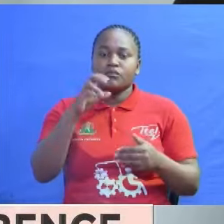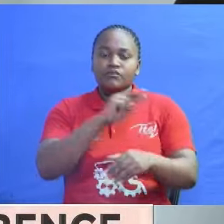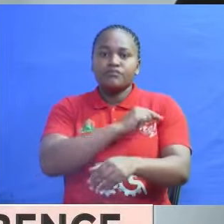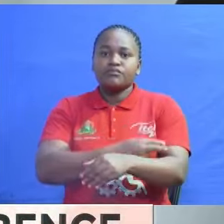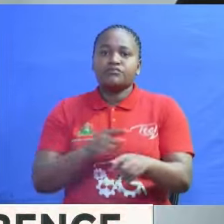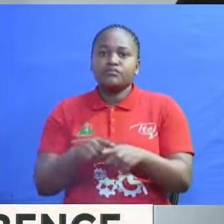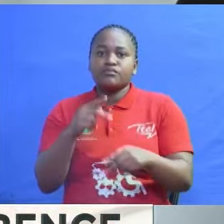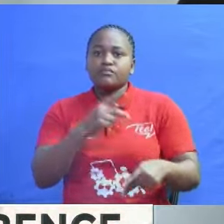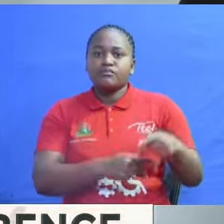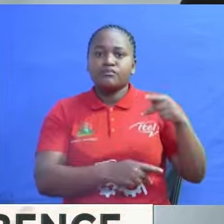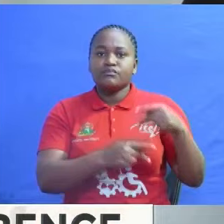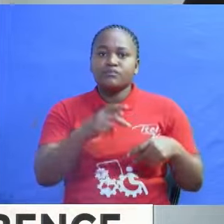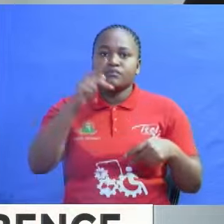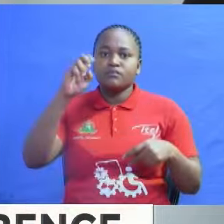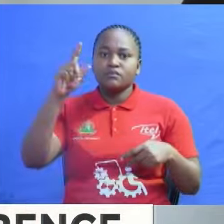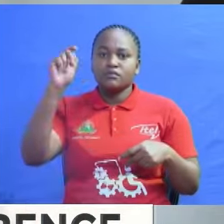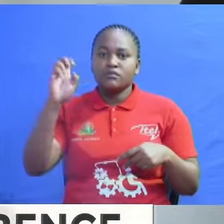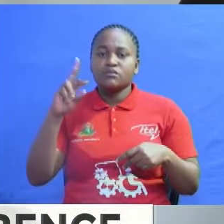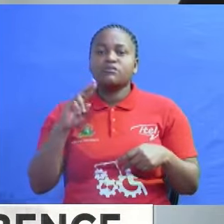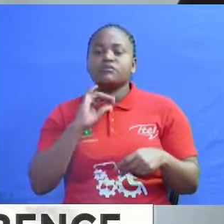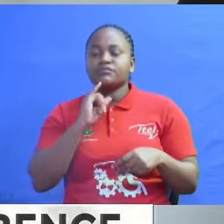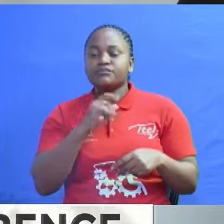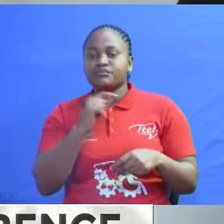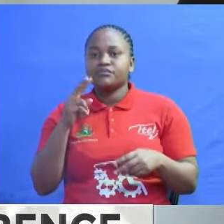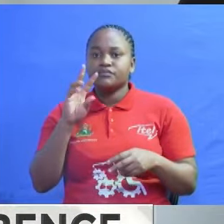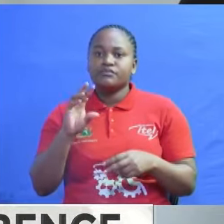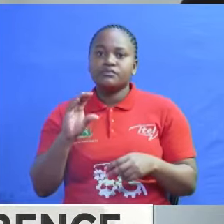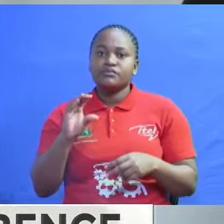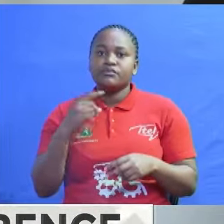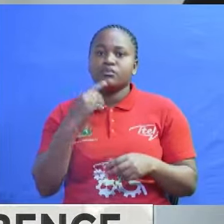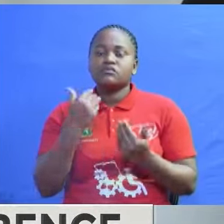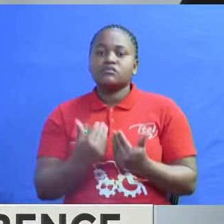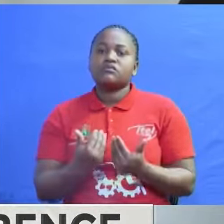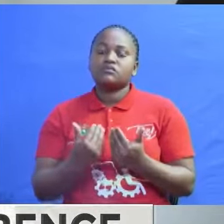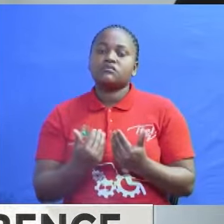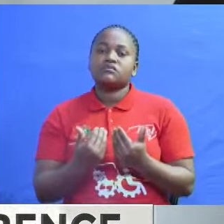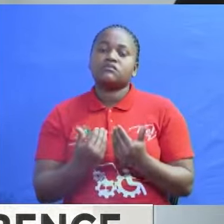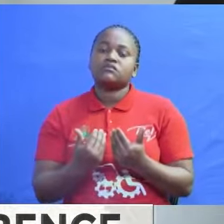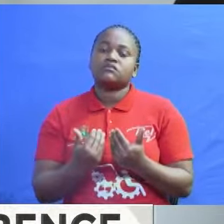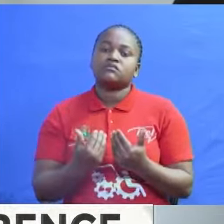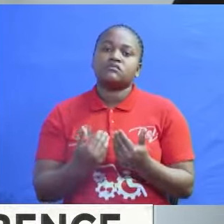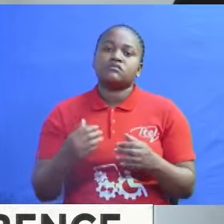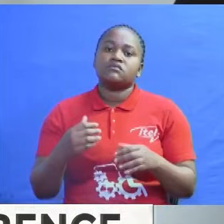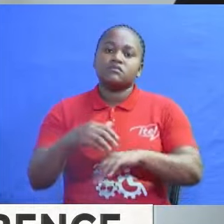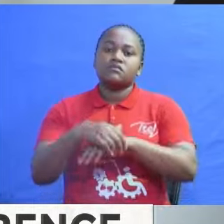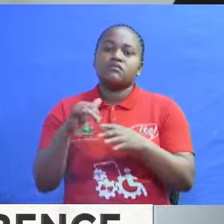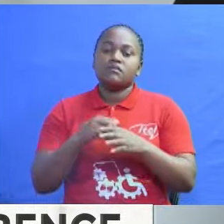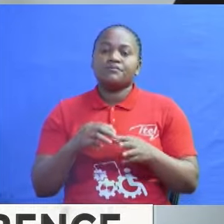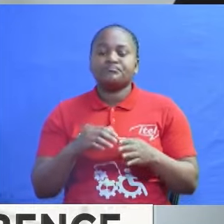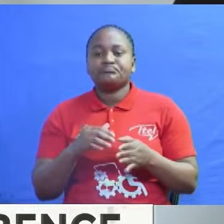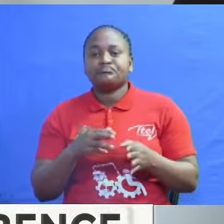So Professor Olufemi Peters is the Vice Chancellor who is now holding that